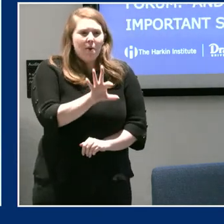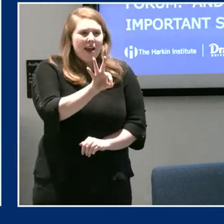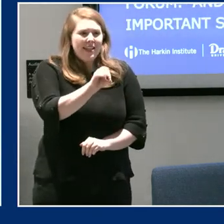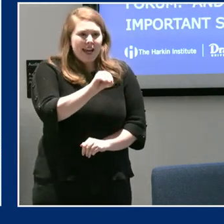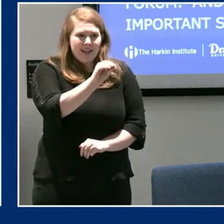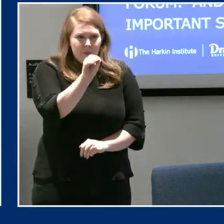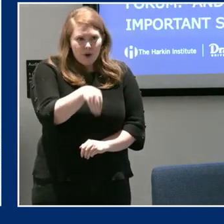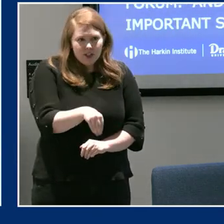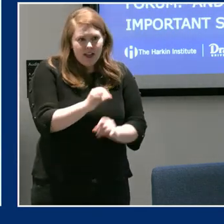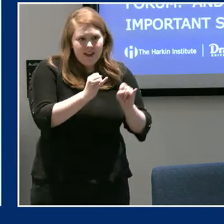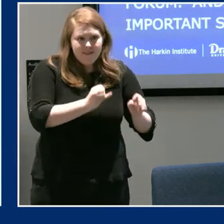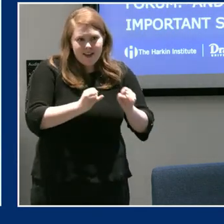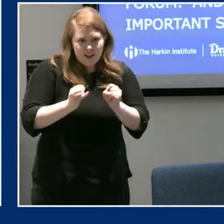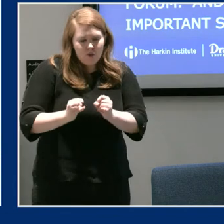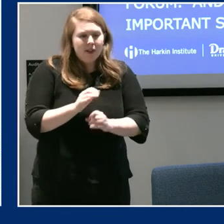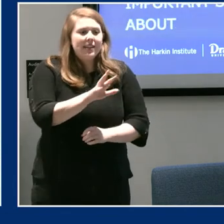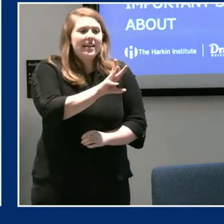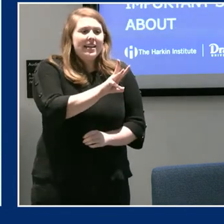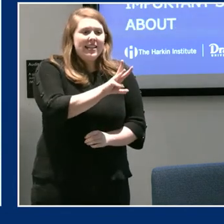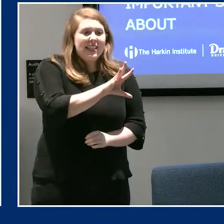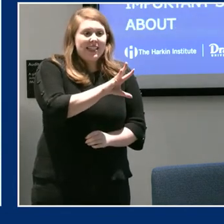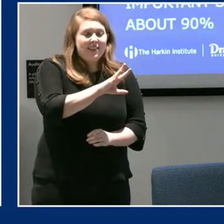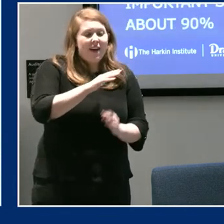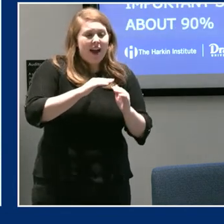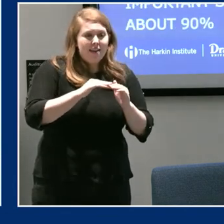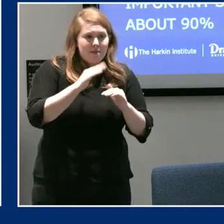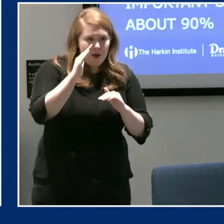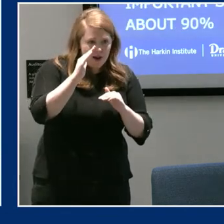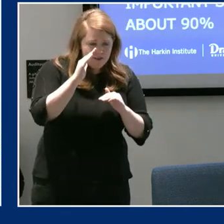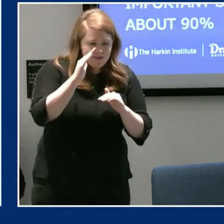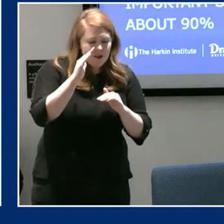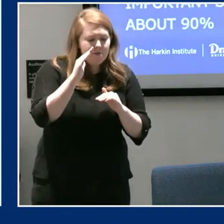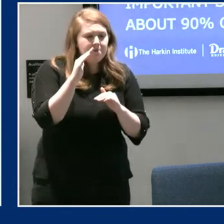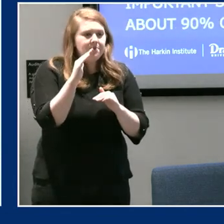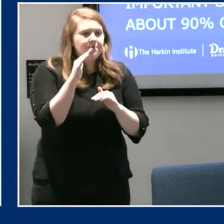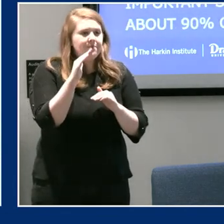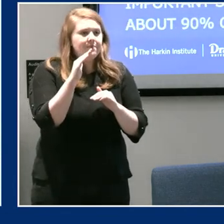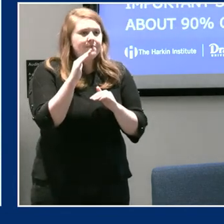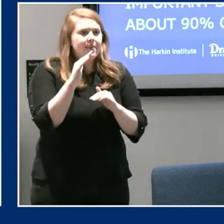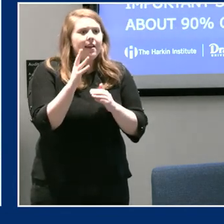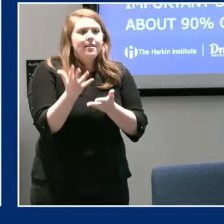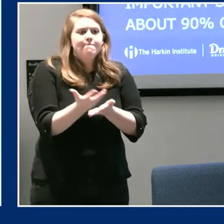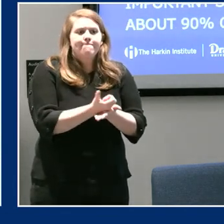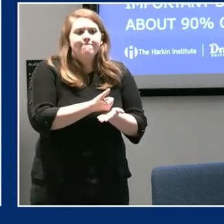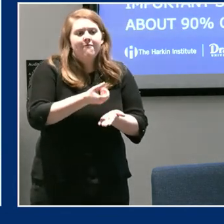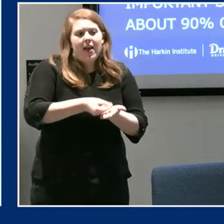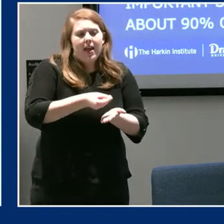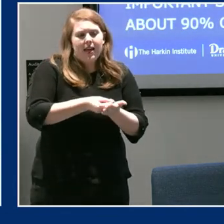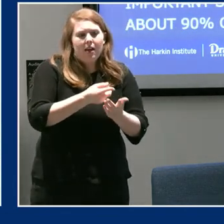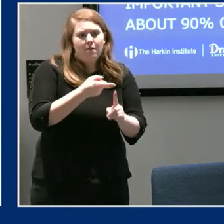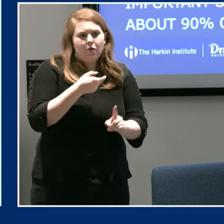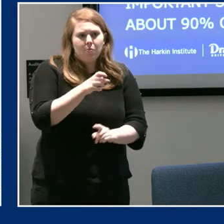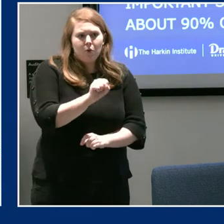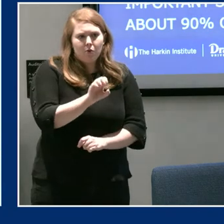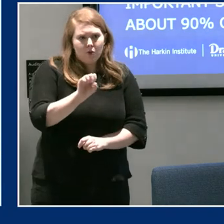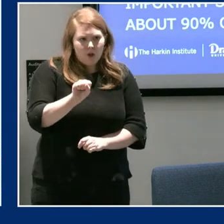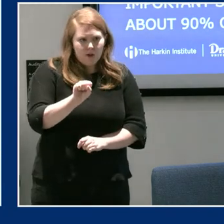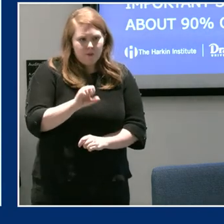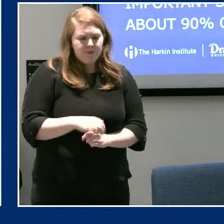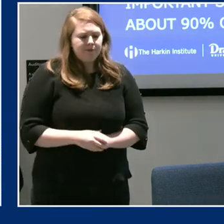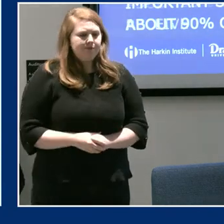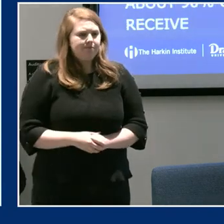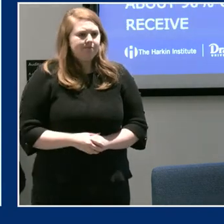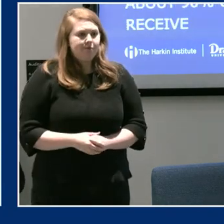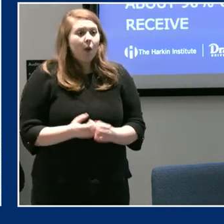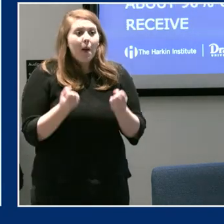of individuals 65 years old and older receive income from Social Security. For